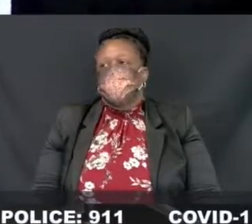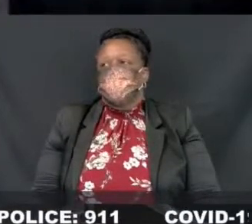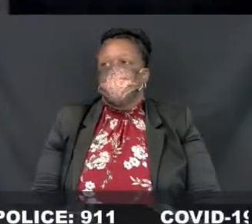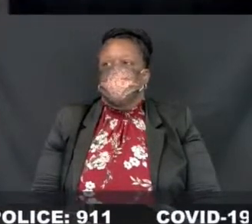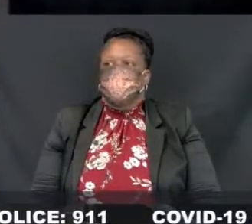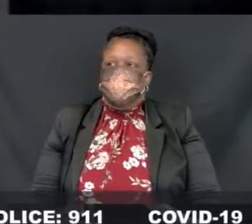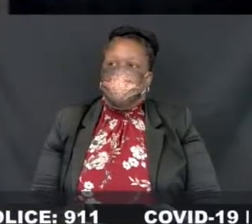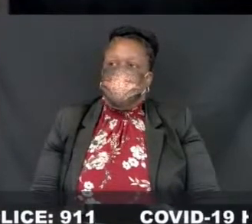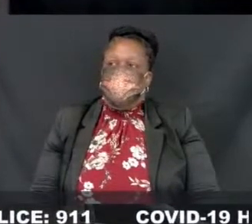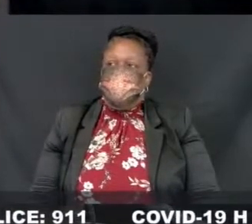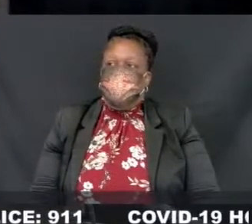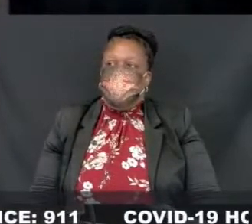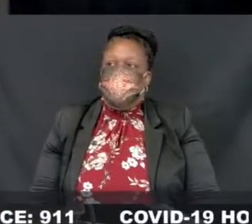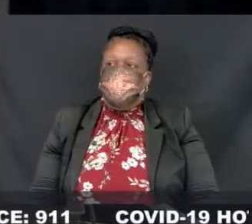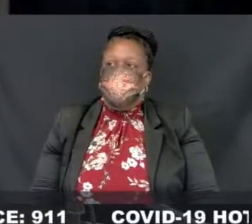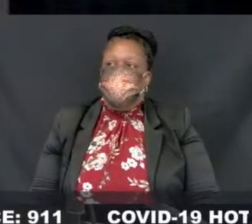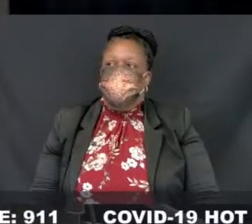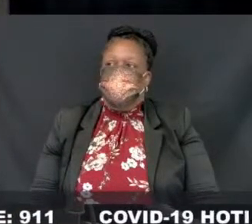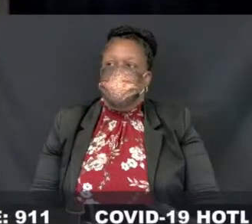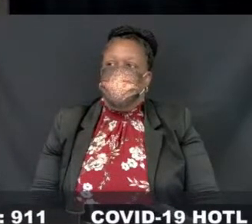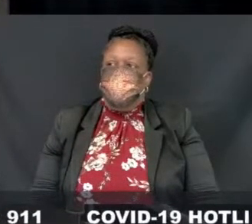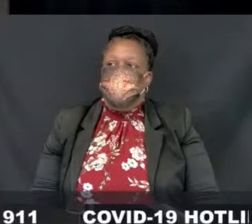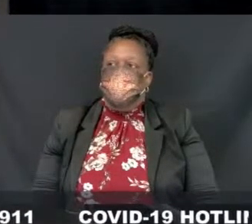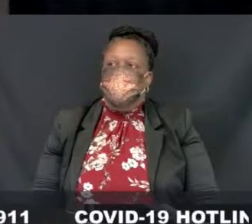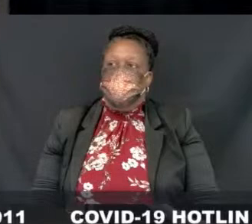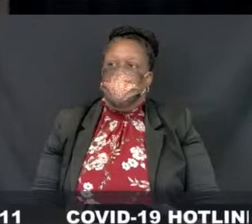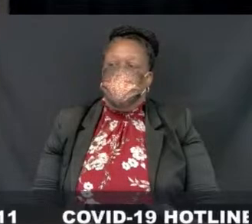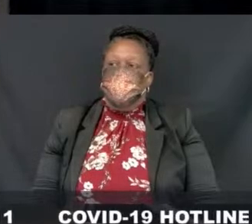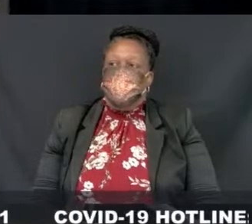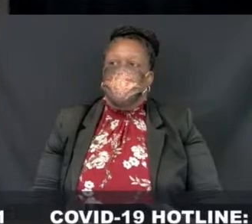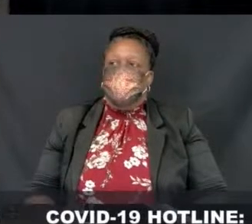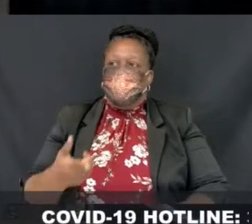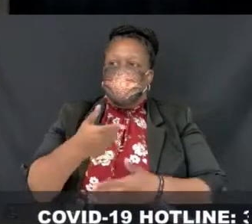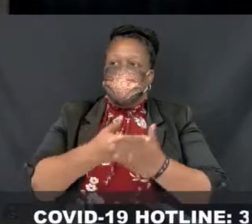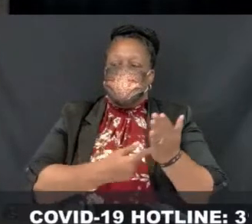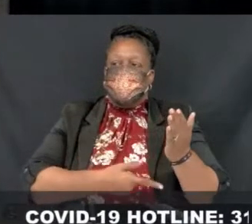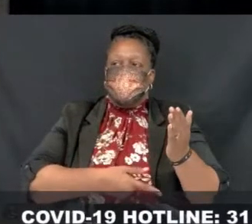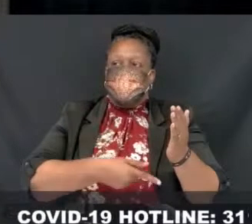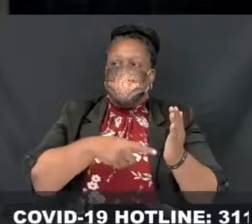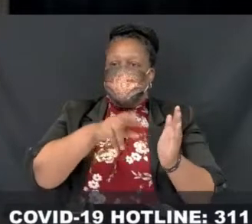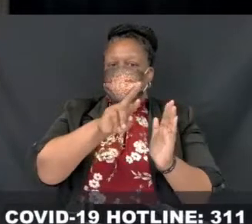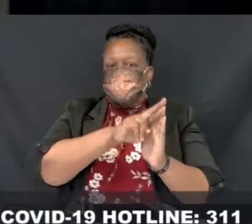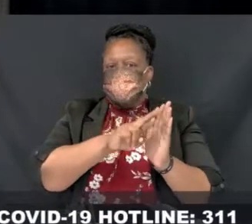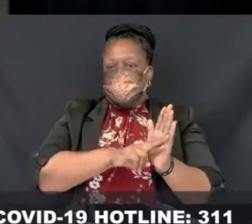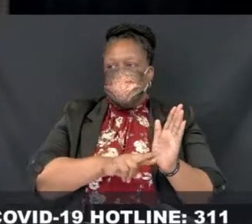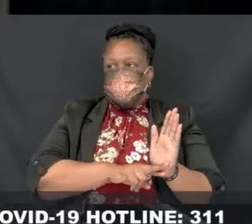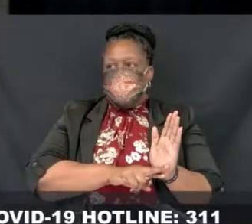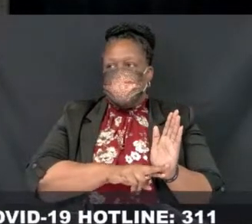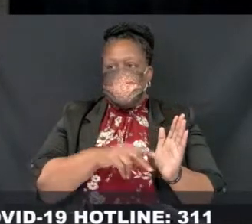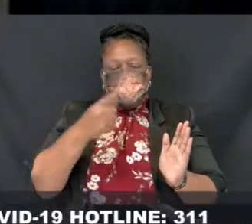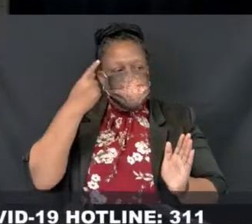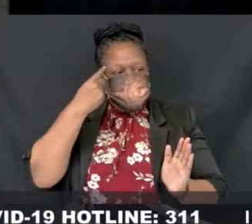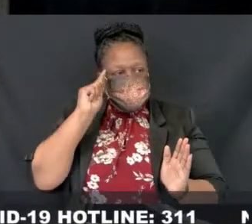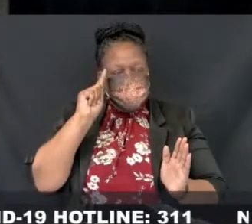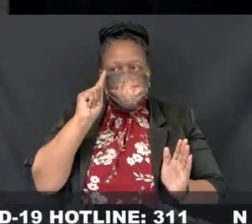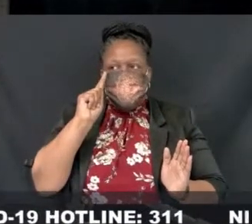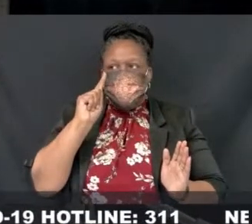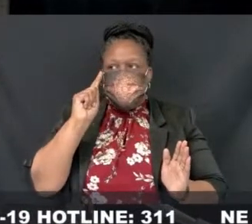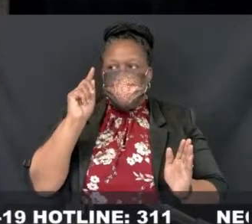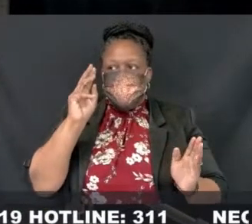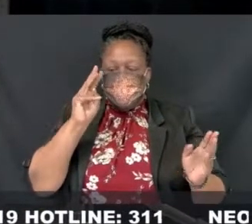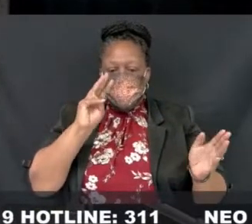And our ultimate question for the day, what are the rules during music festival for vaccinated